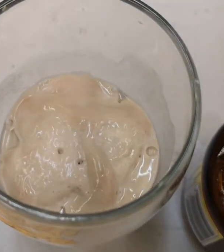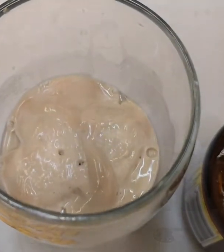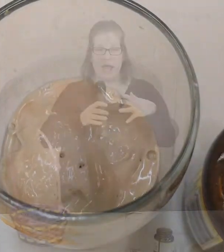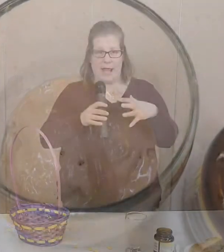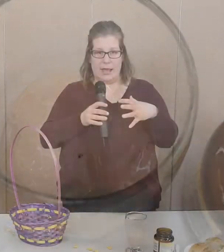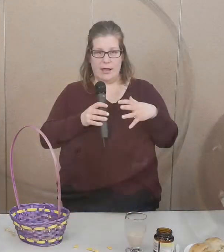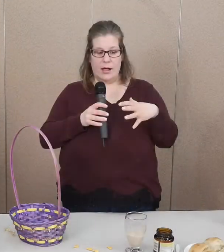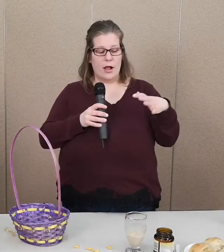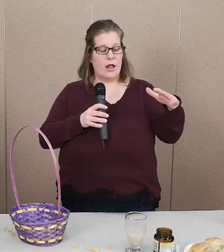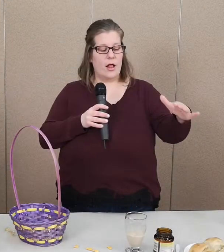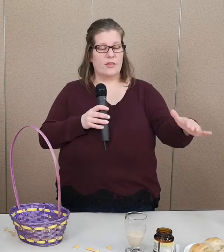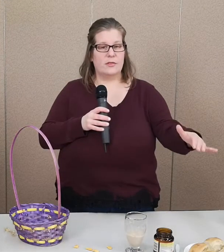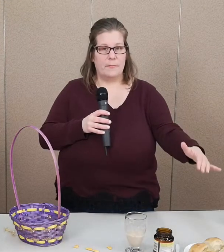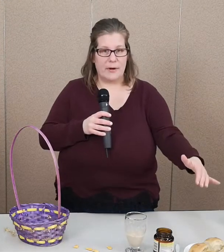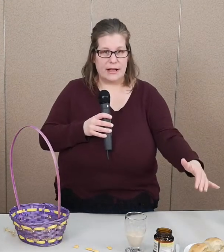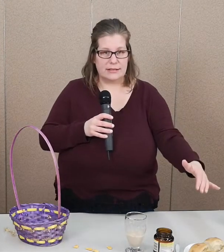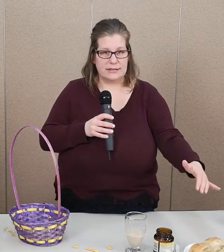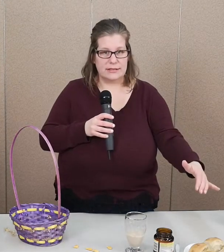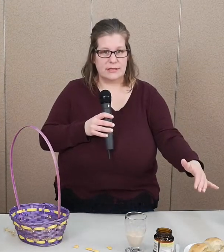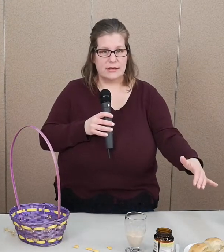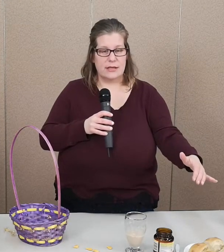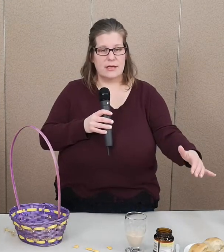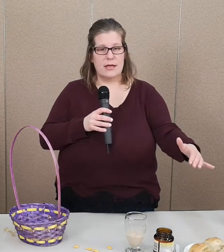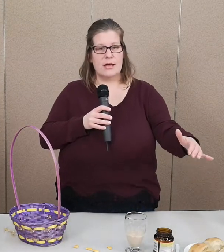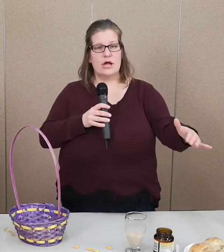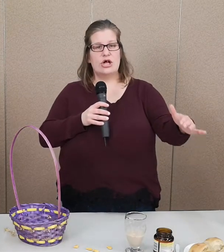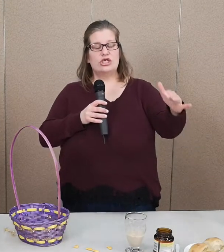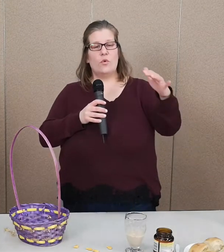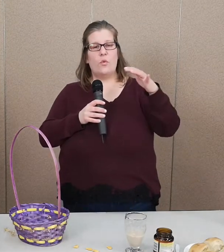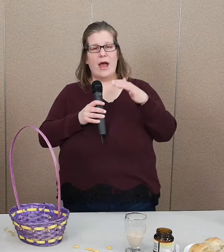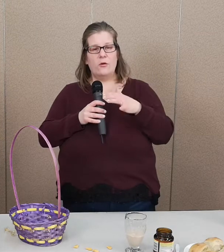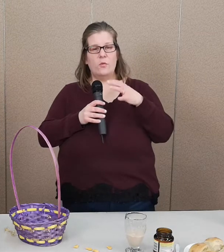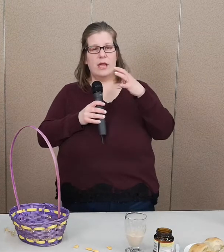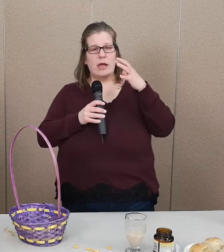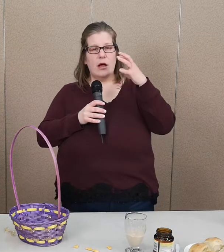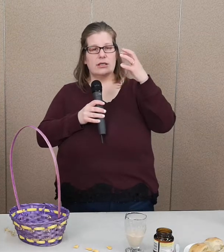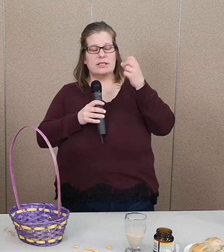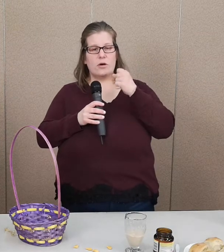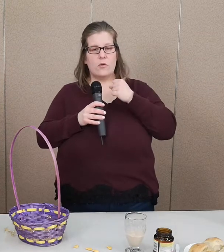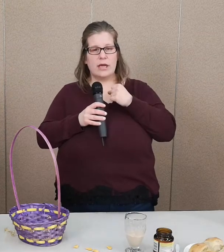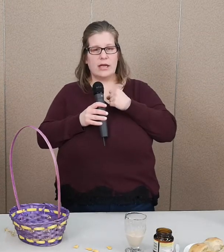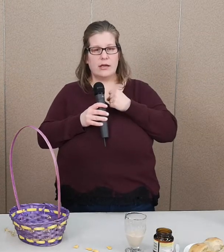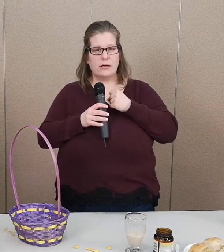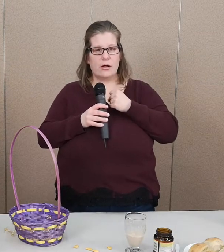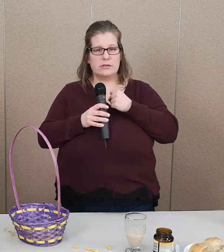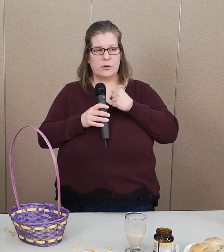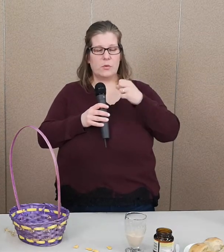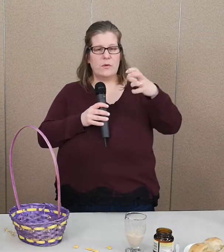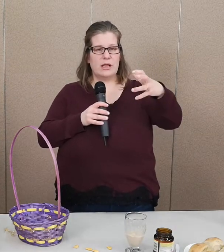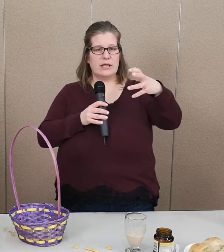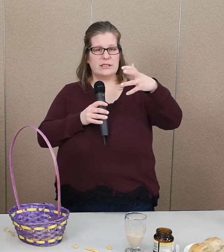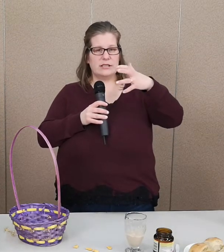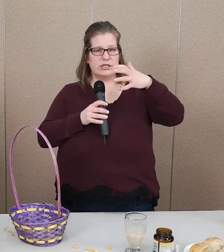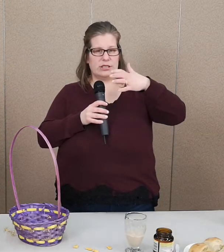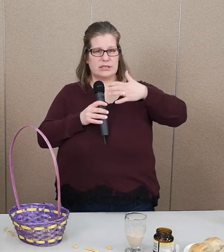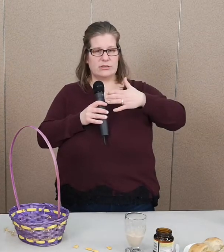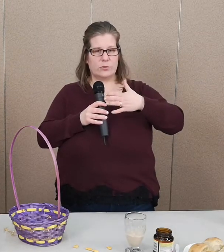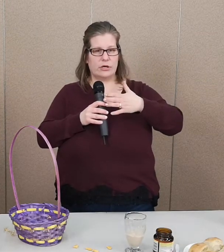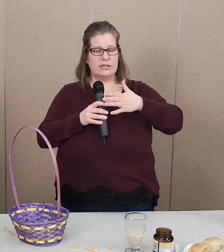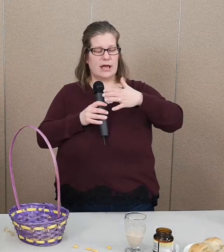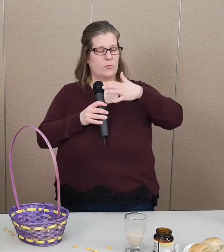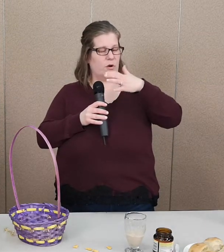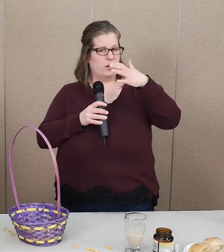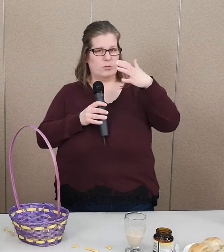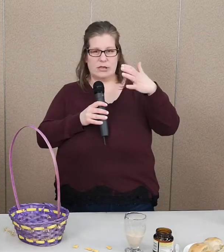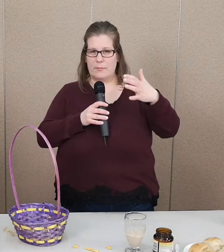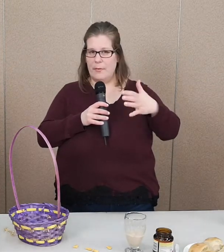to make the buns. So when we soak in God's word. When we listen to Jesus'